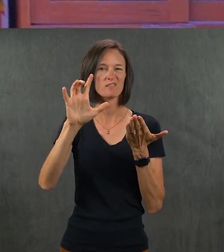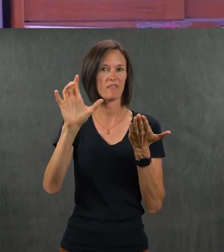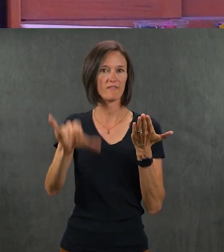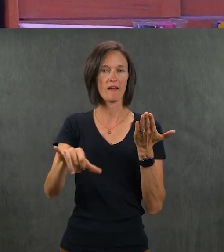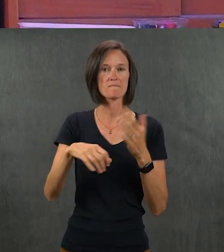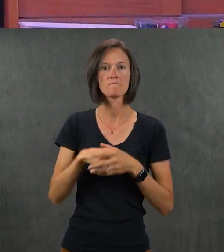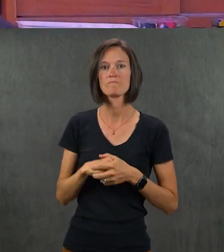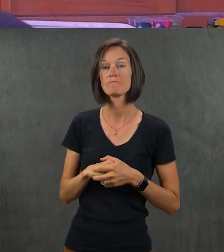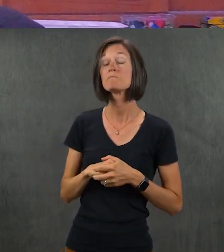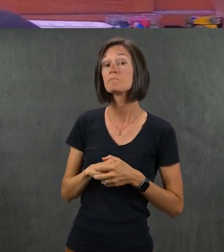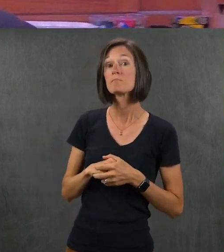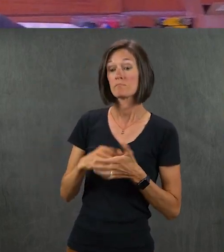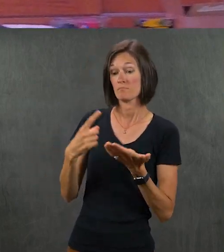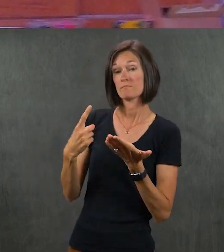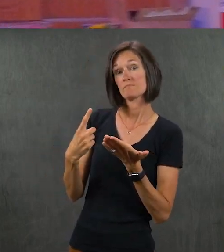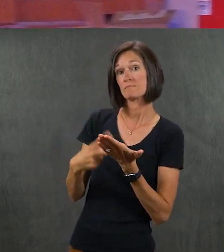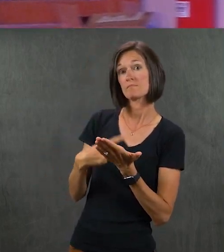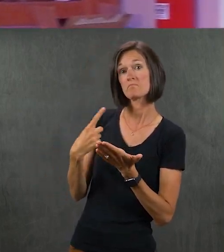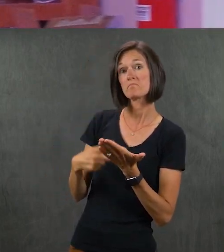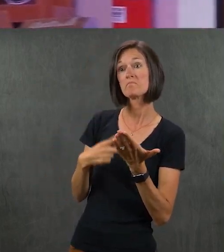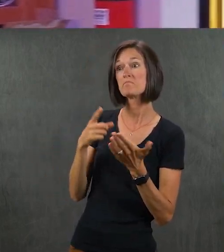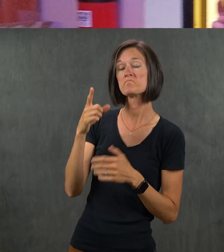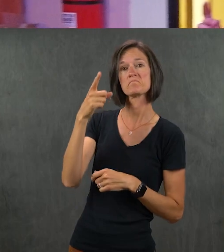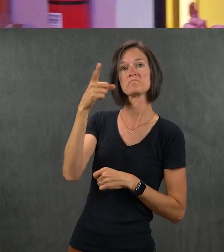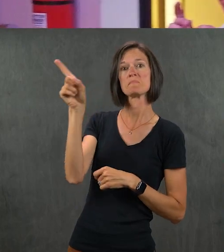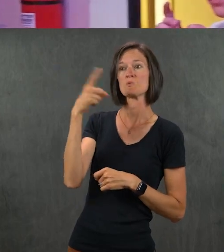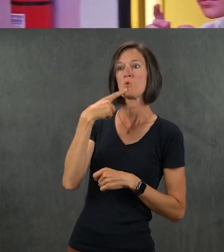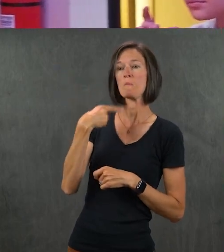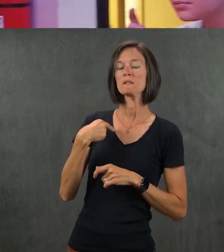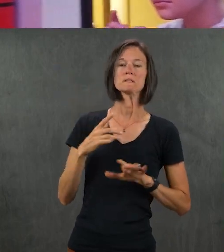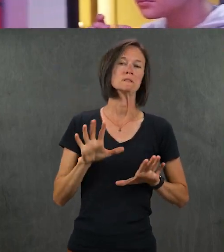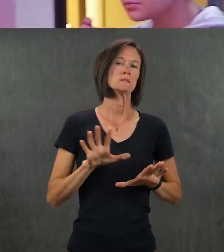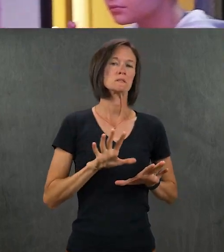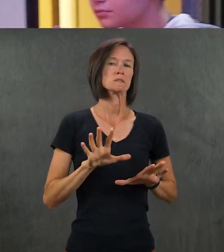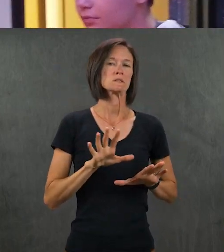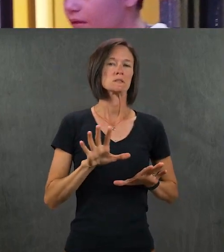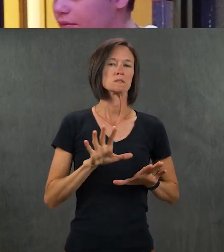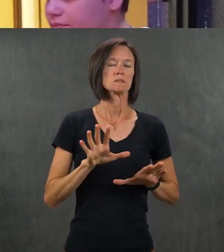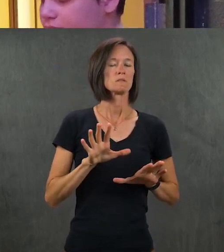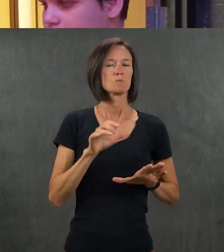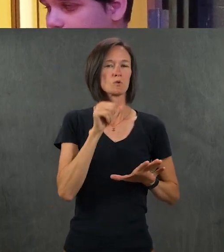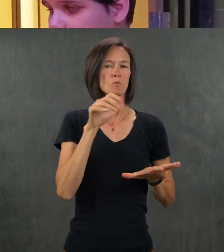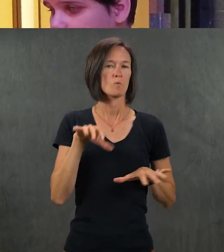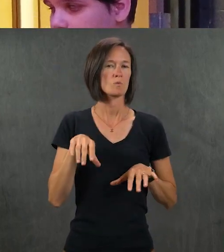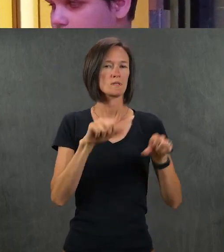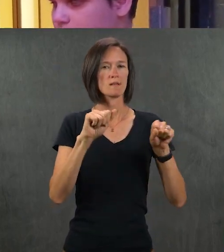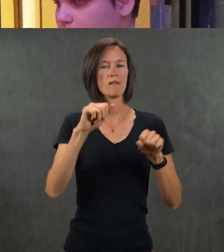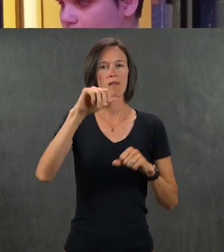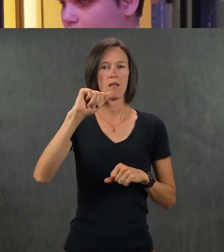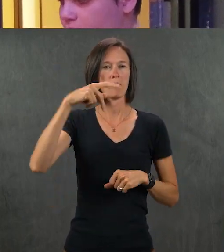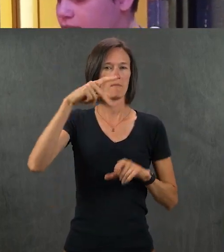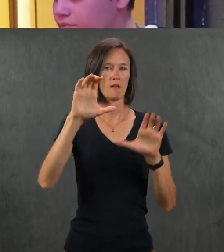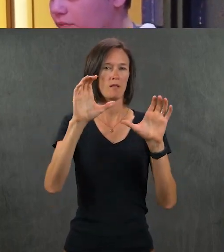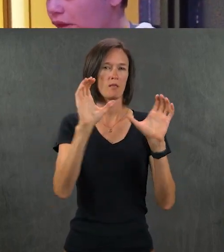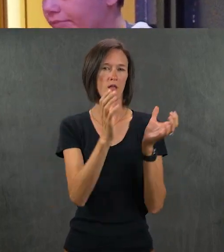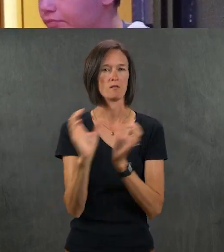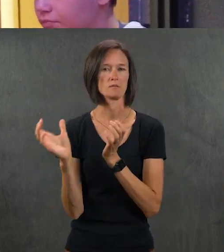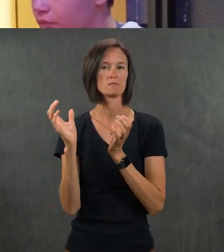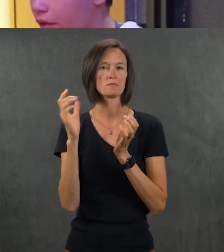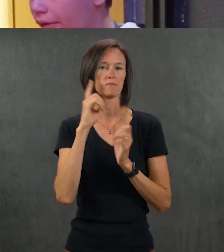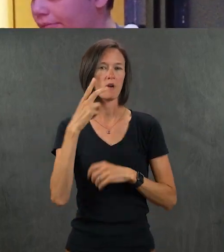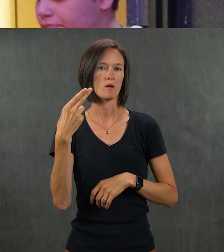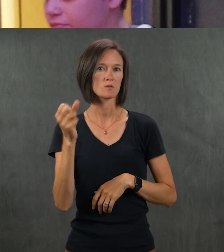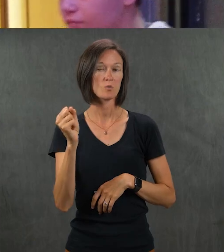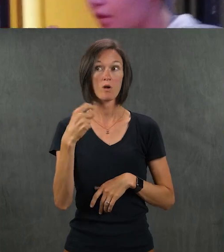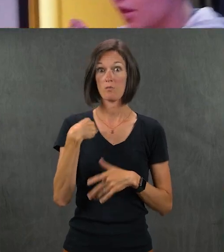Christina talks to a student in a classroom. There were times I was even discouraged in high school from taking AP coursework, which I